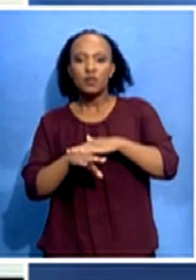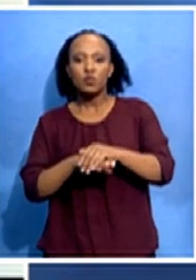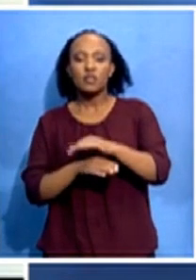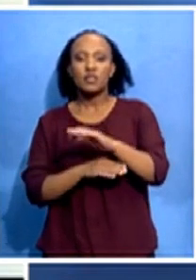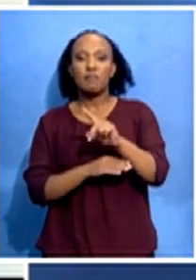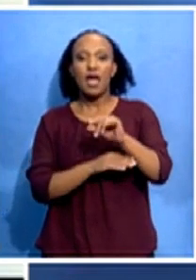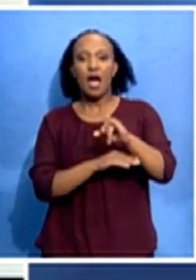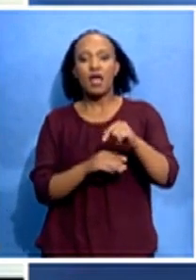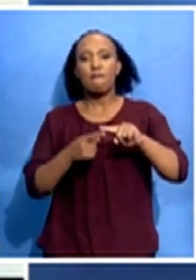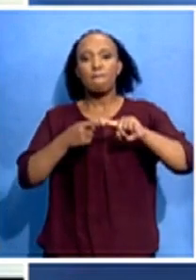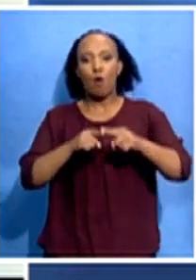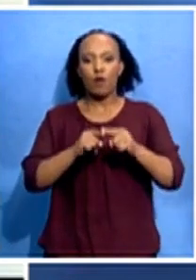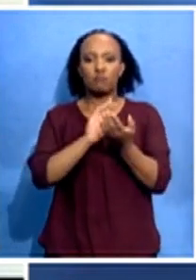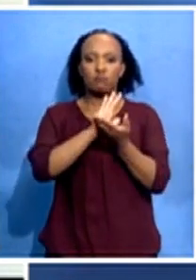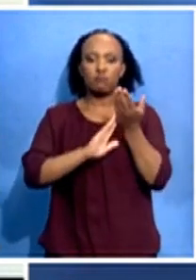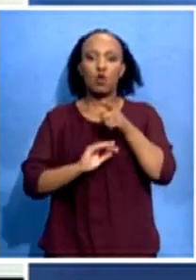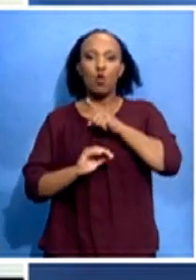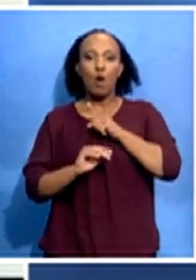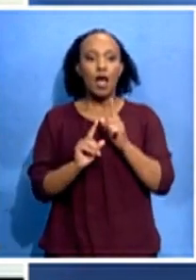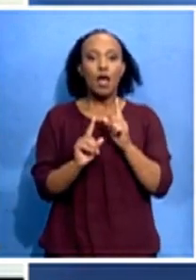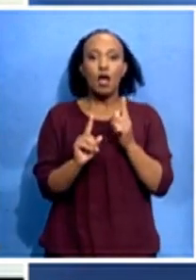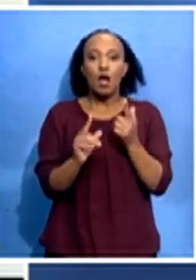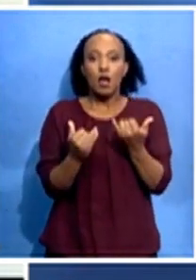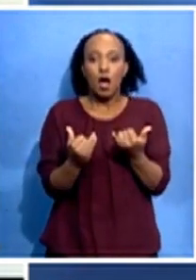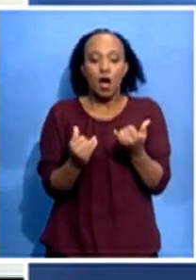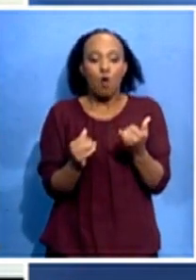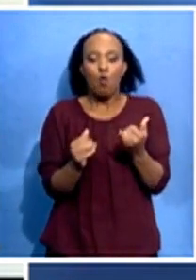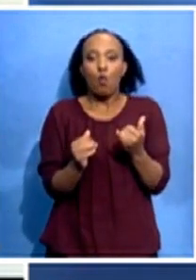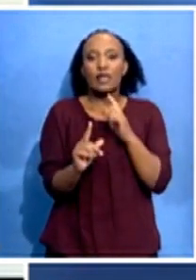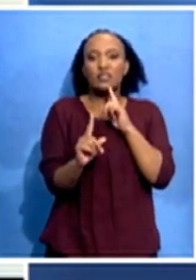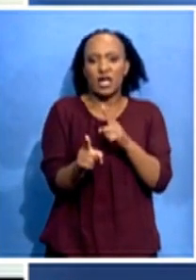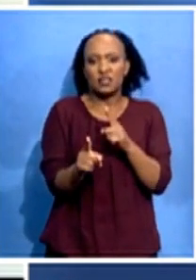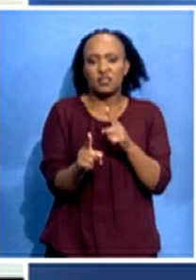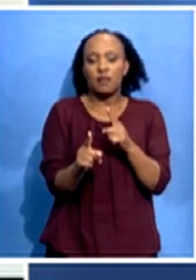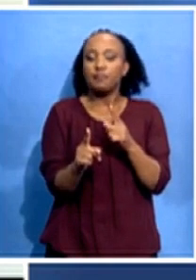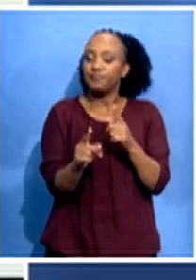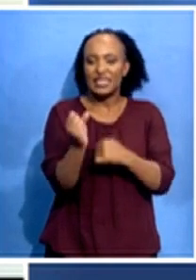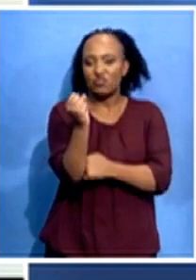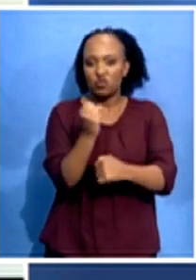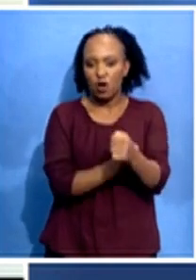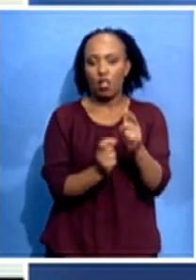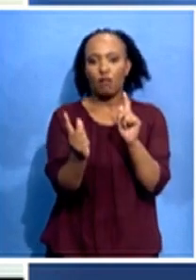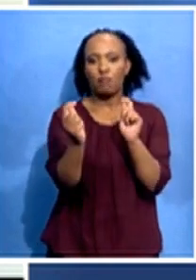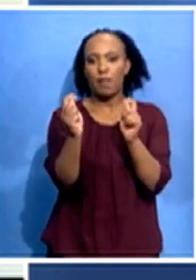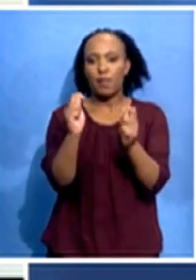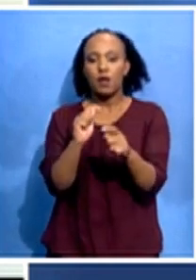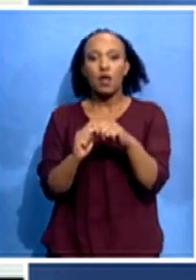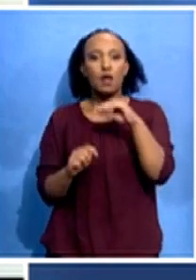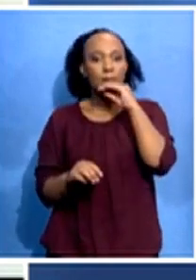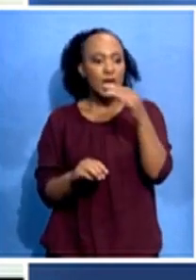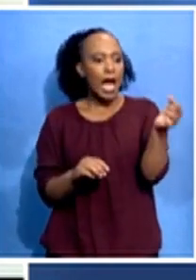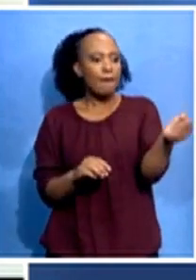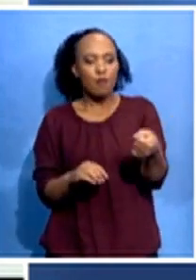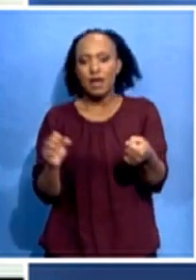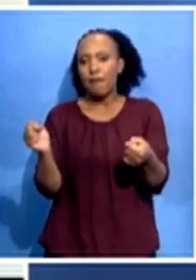taking place in the civil service. Because the restructuring, where you don't make appointments that are unnecessary, you restructure and make more